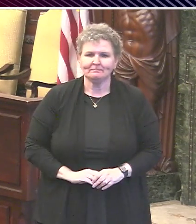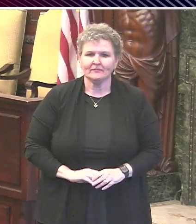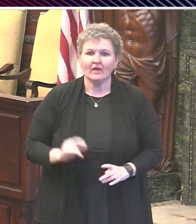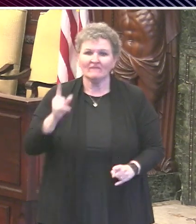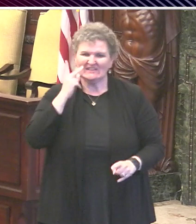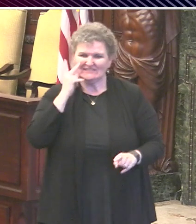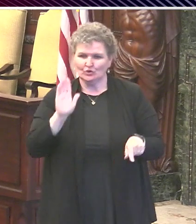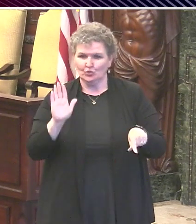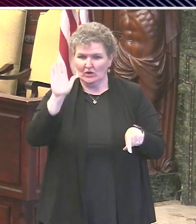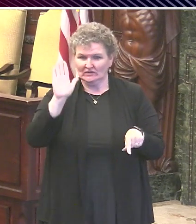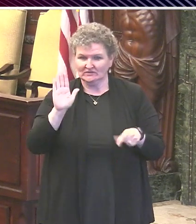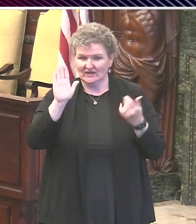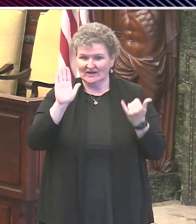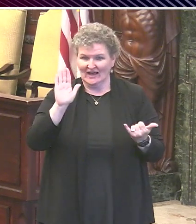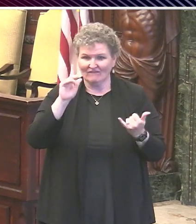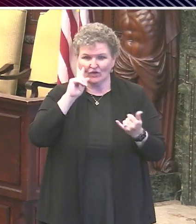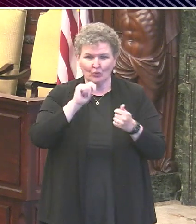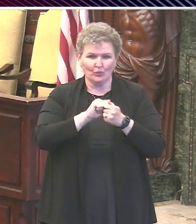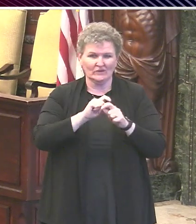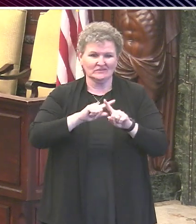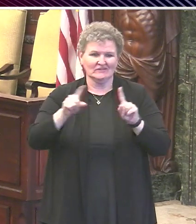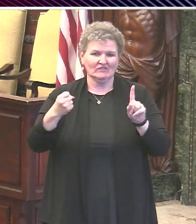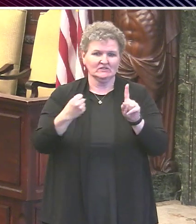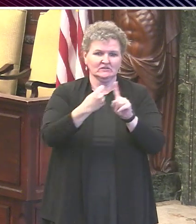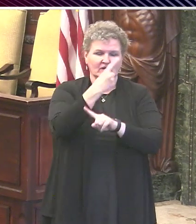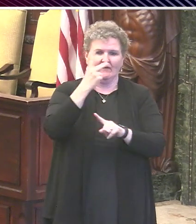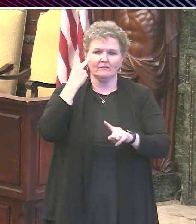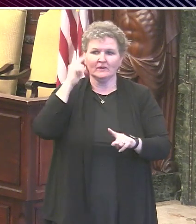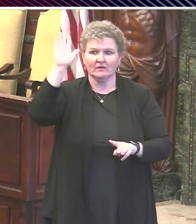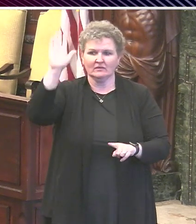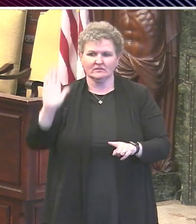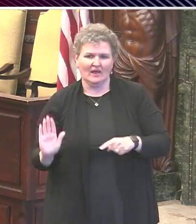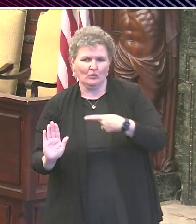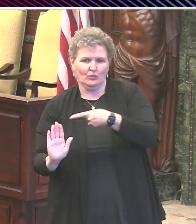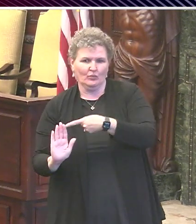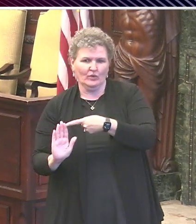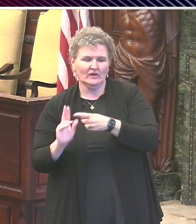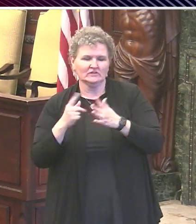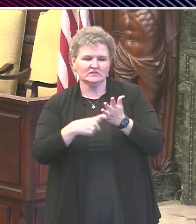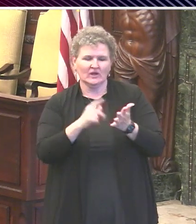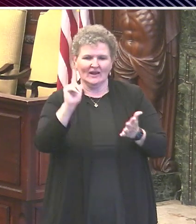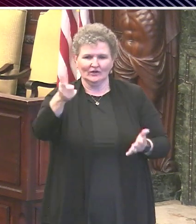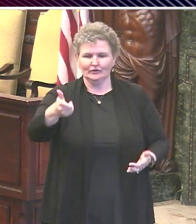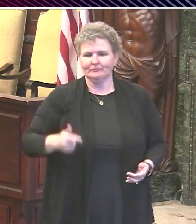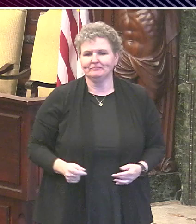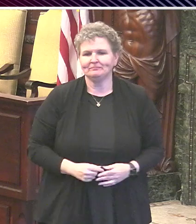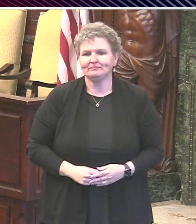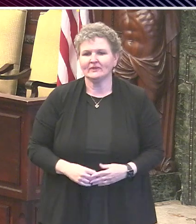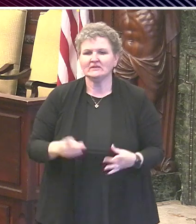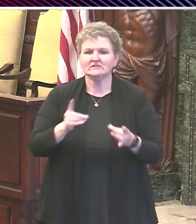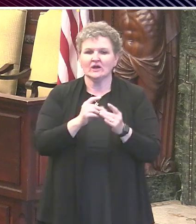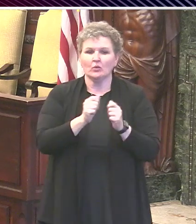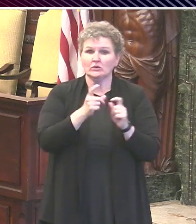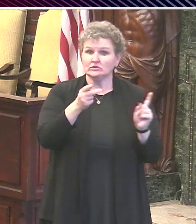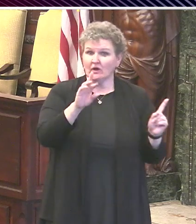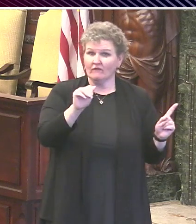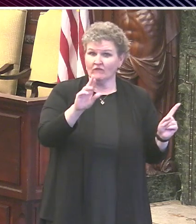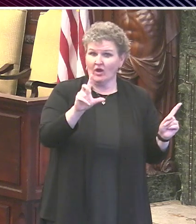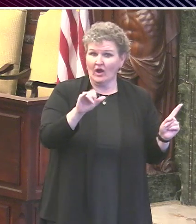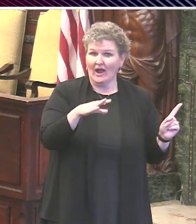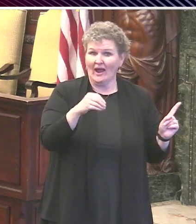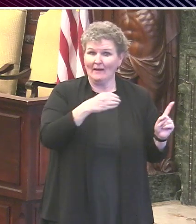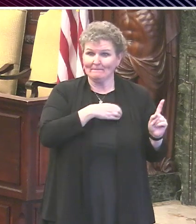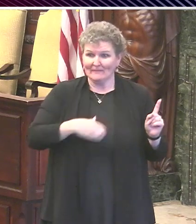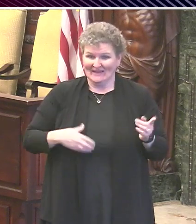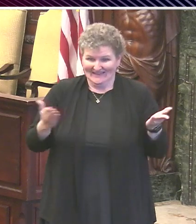now for another topic, please lower it and we will definitely get to that later. And in addition to Dr. Farley, we have Mayor Jim Kenney, Managing